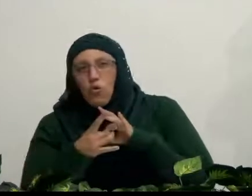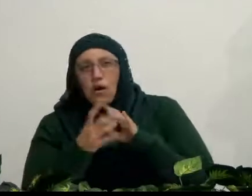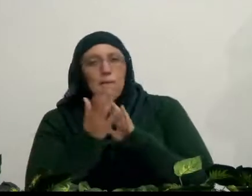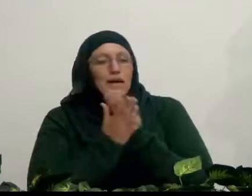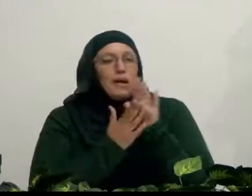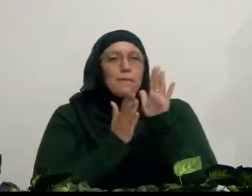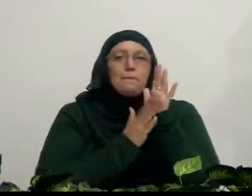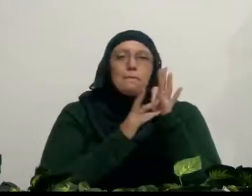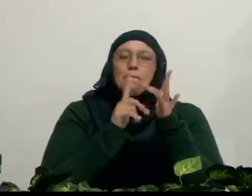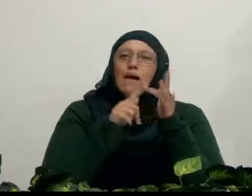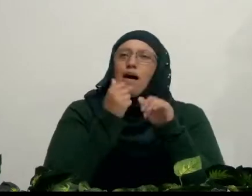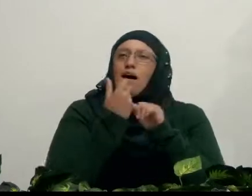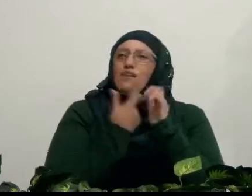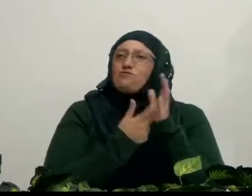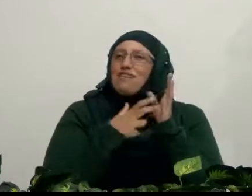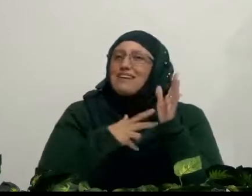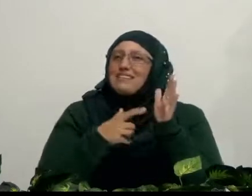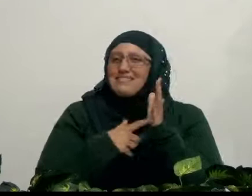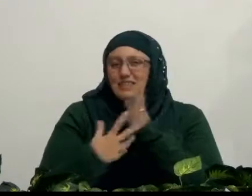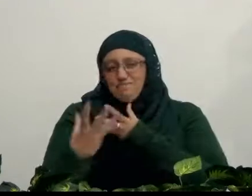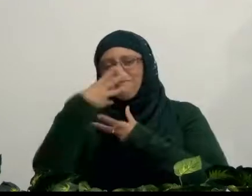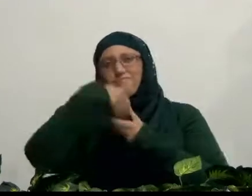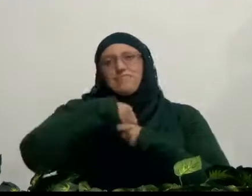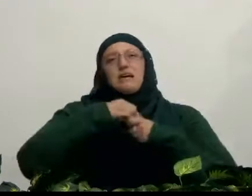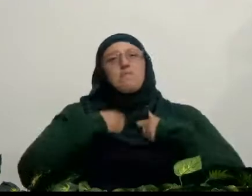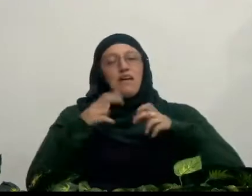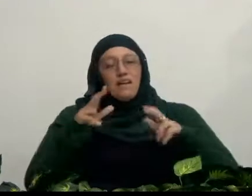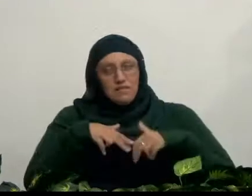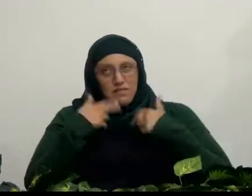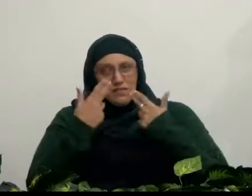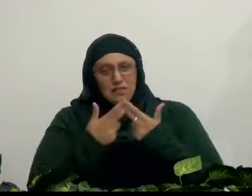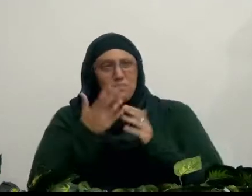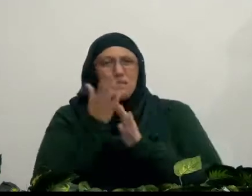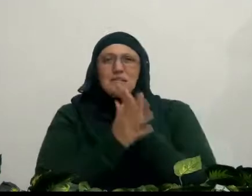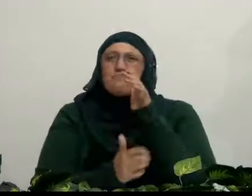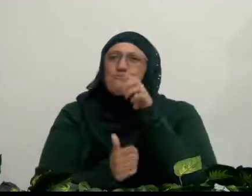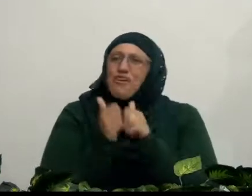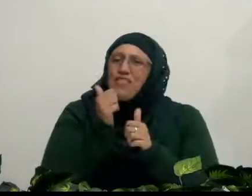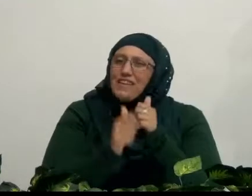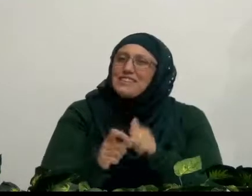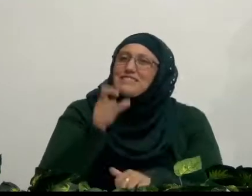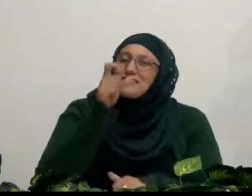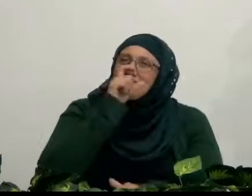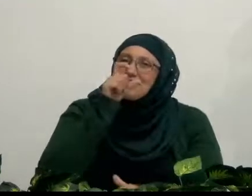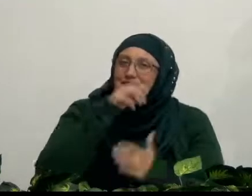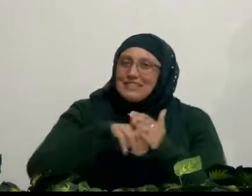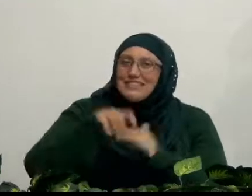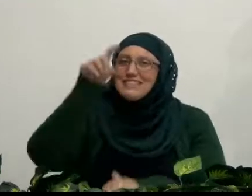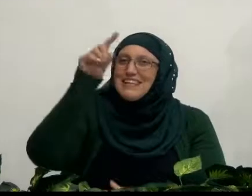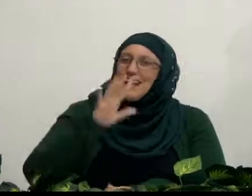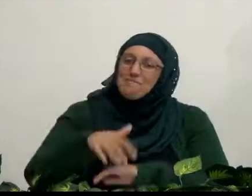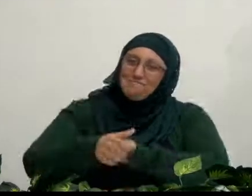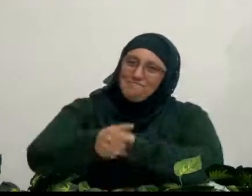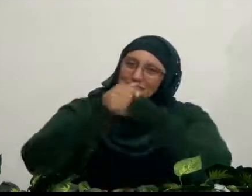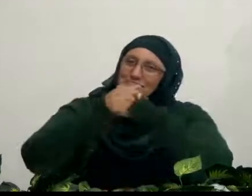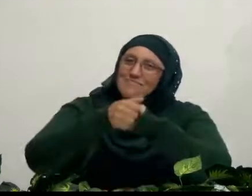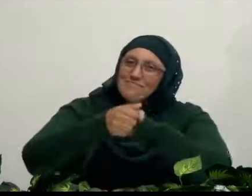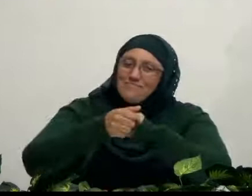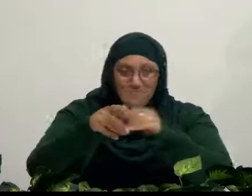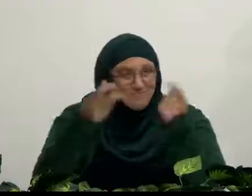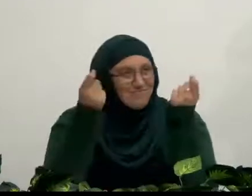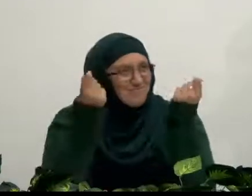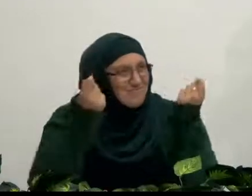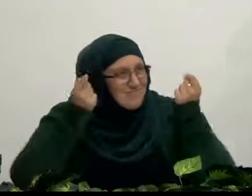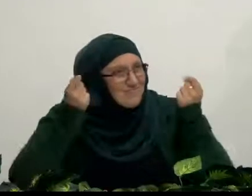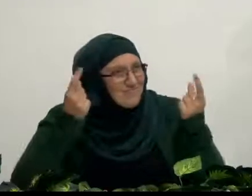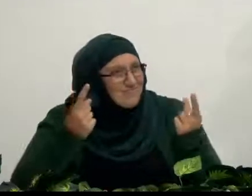became brothers and sisters in Islam, and that fraternity was made between them. You understand, but just for